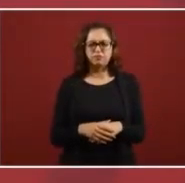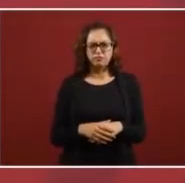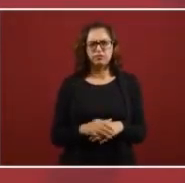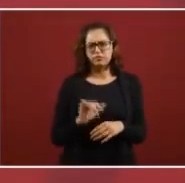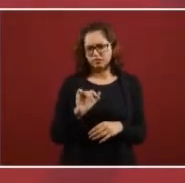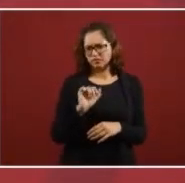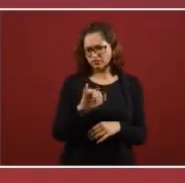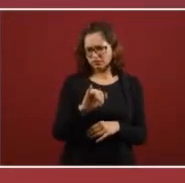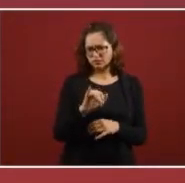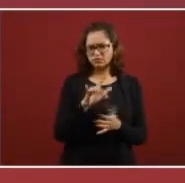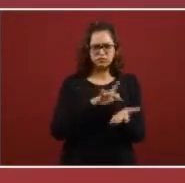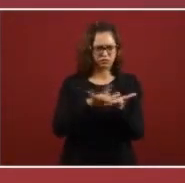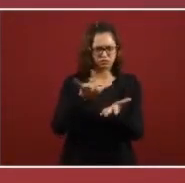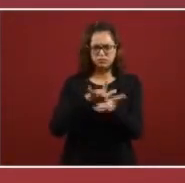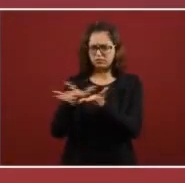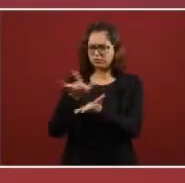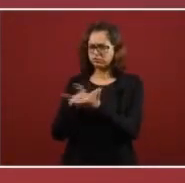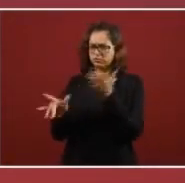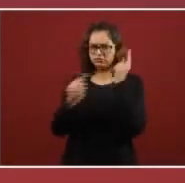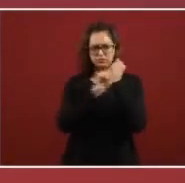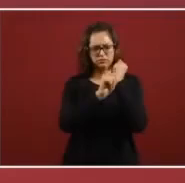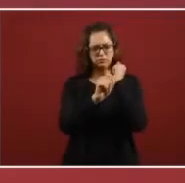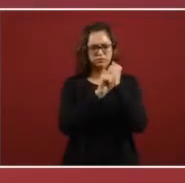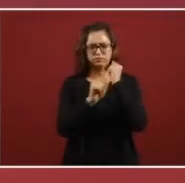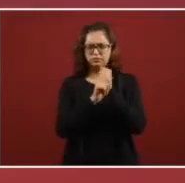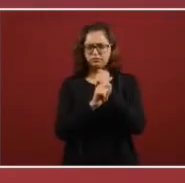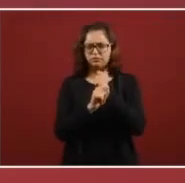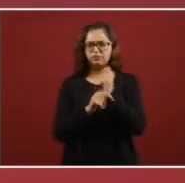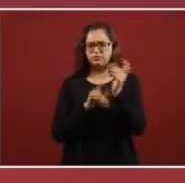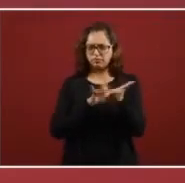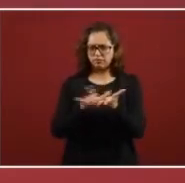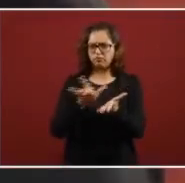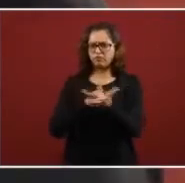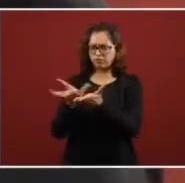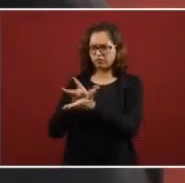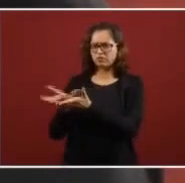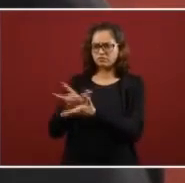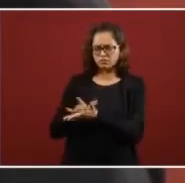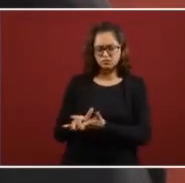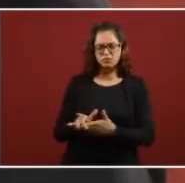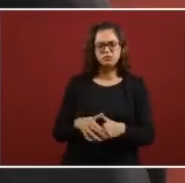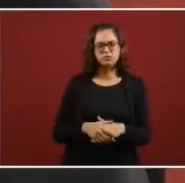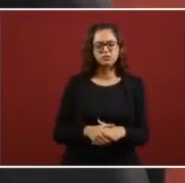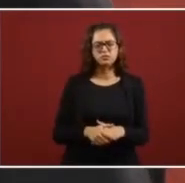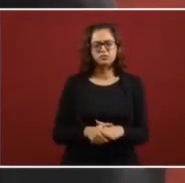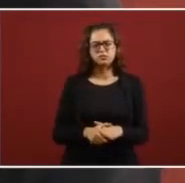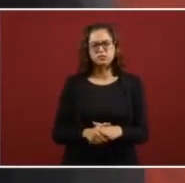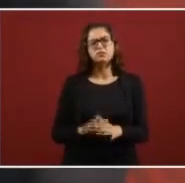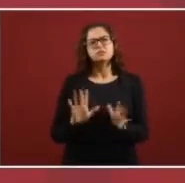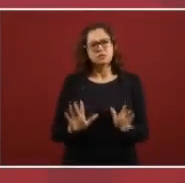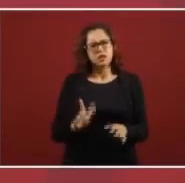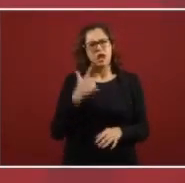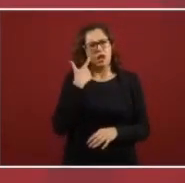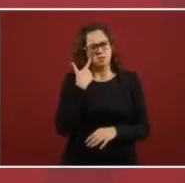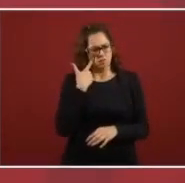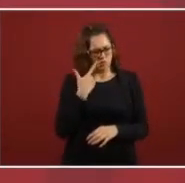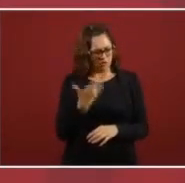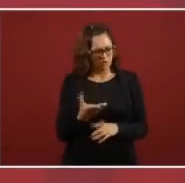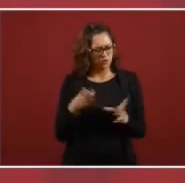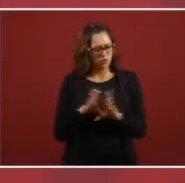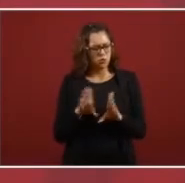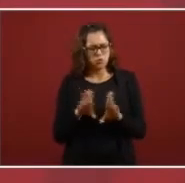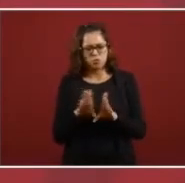And they supported with the travels during the campaign. Entonces vamos a buscar la forma